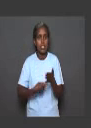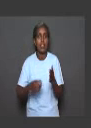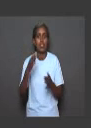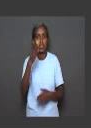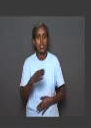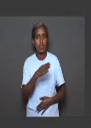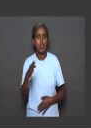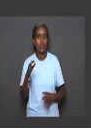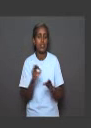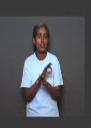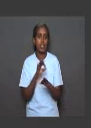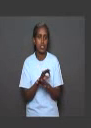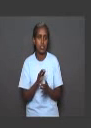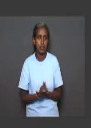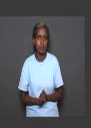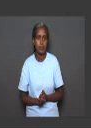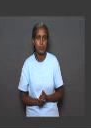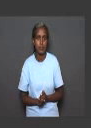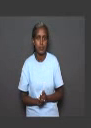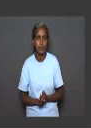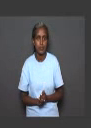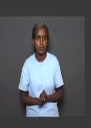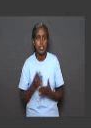Here is the resulting graph of the function.